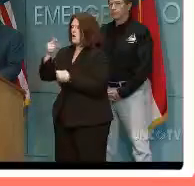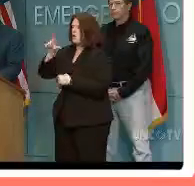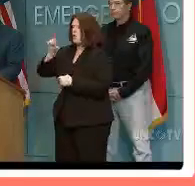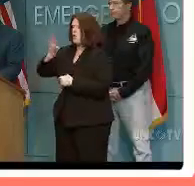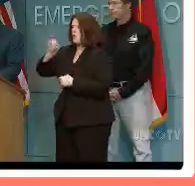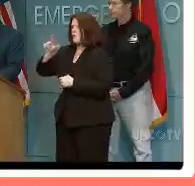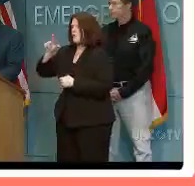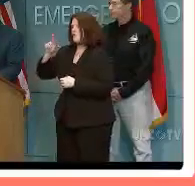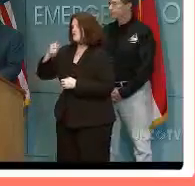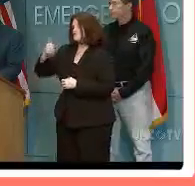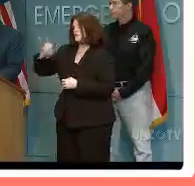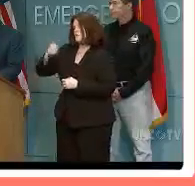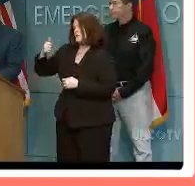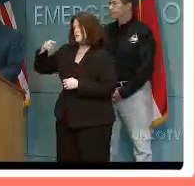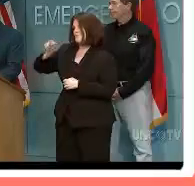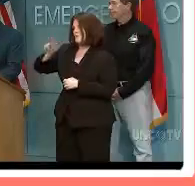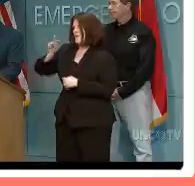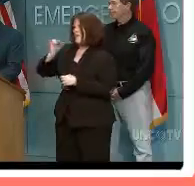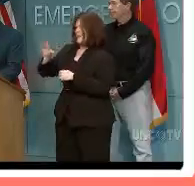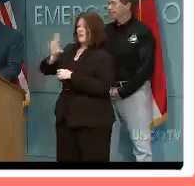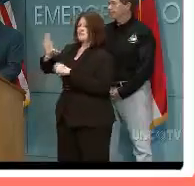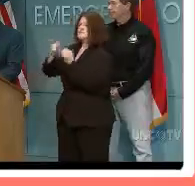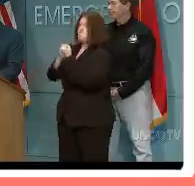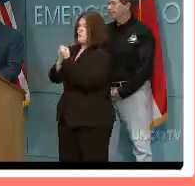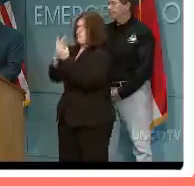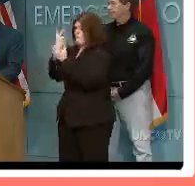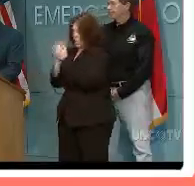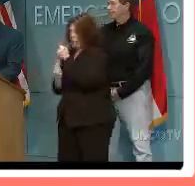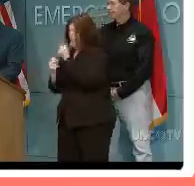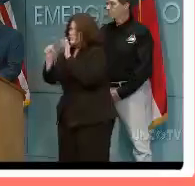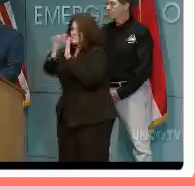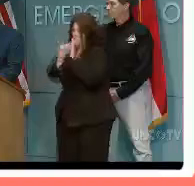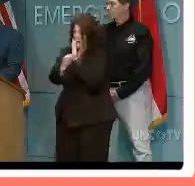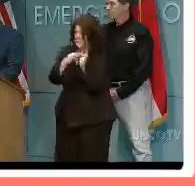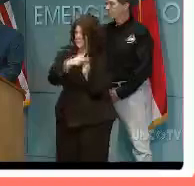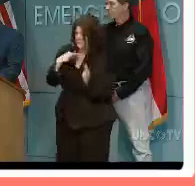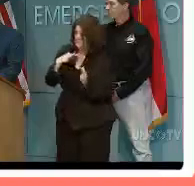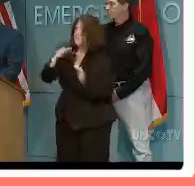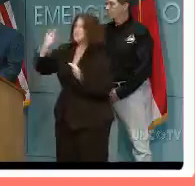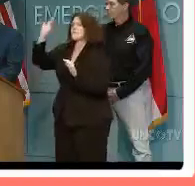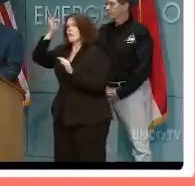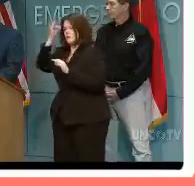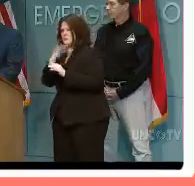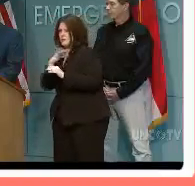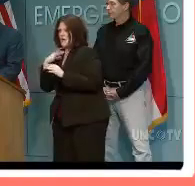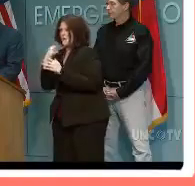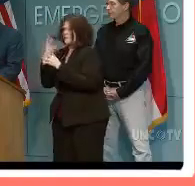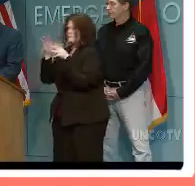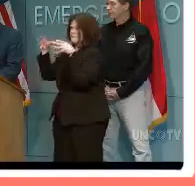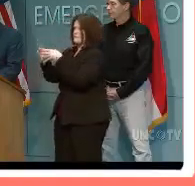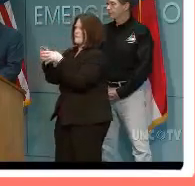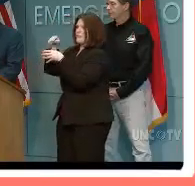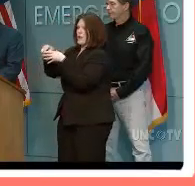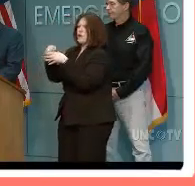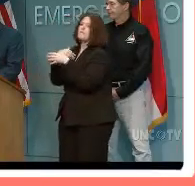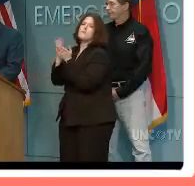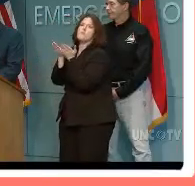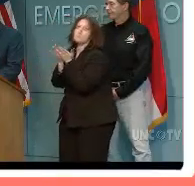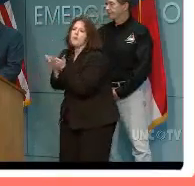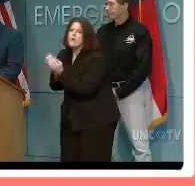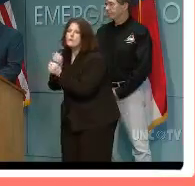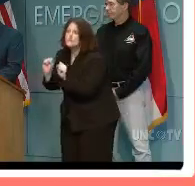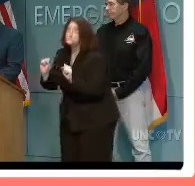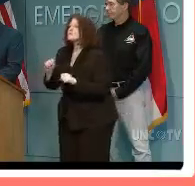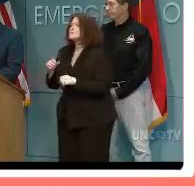Park. That will be supporting both state response and federal response with supplies, boat